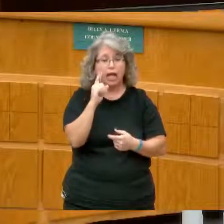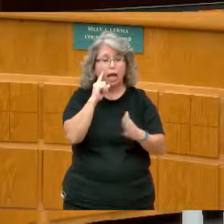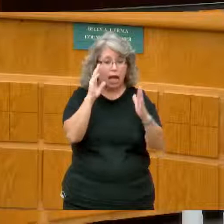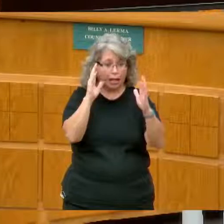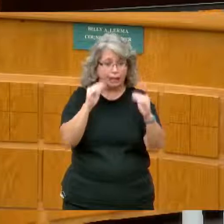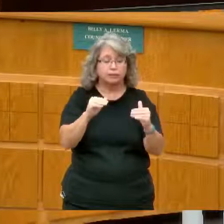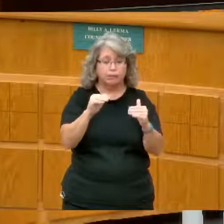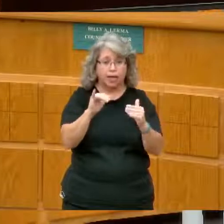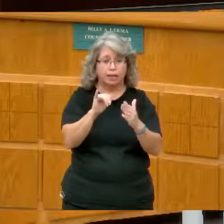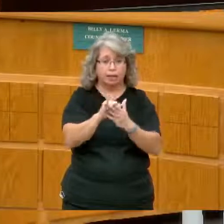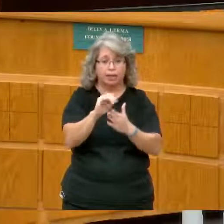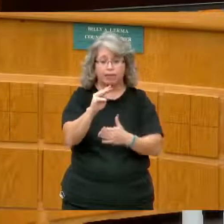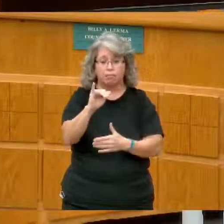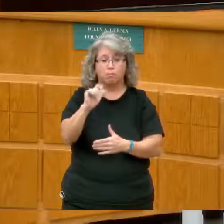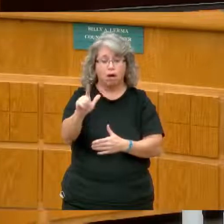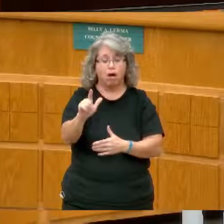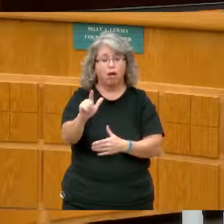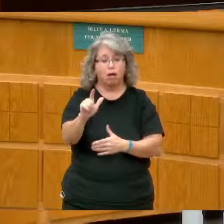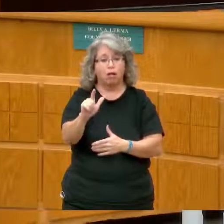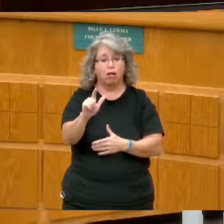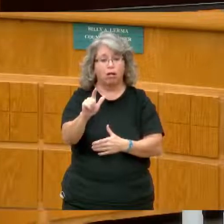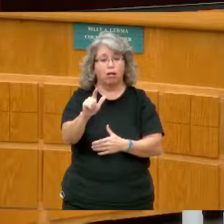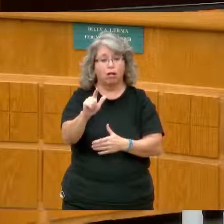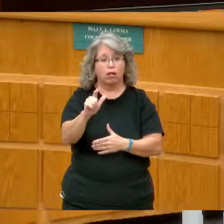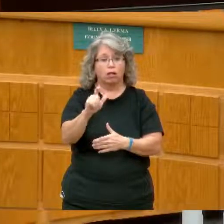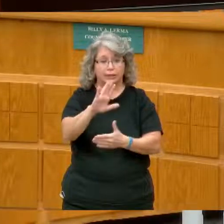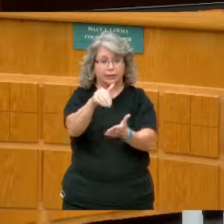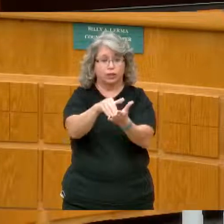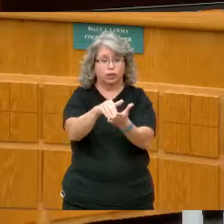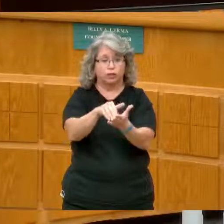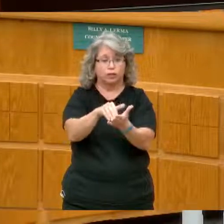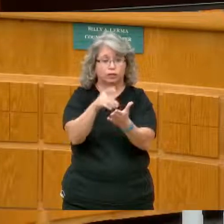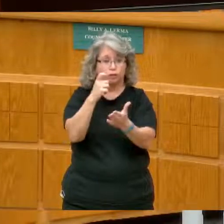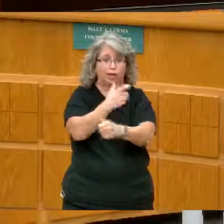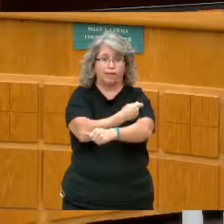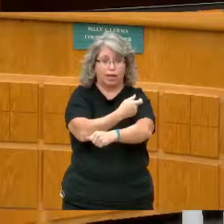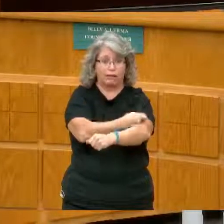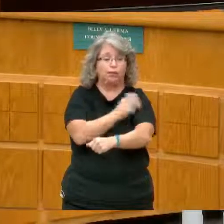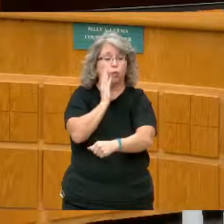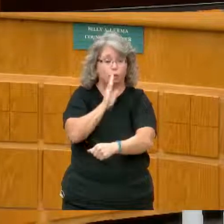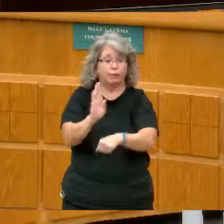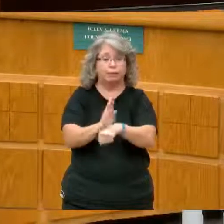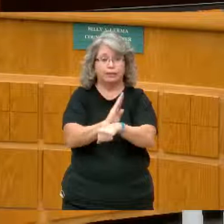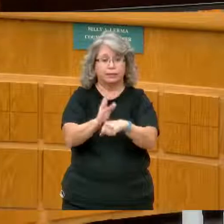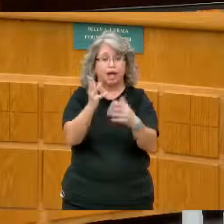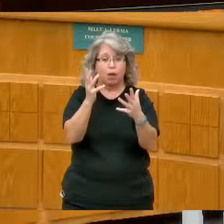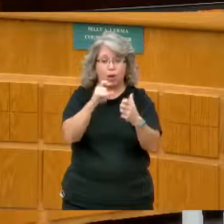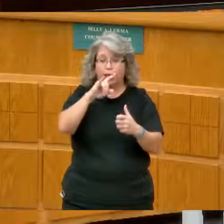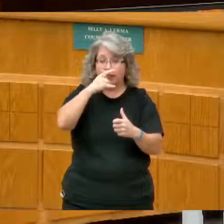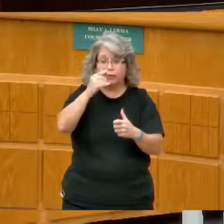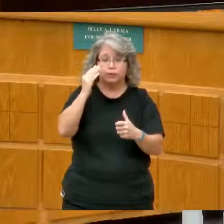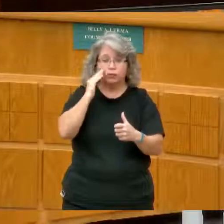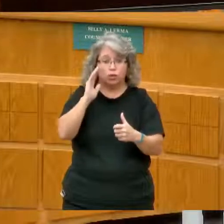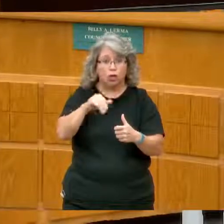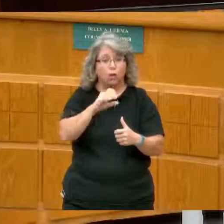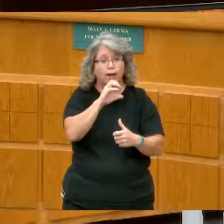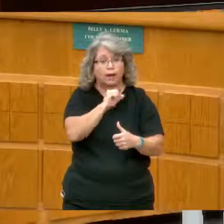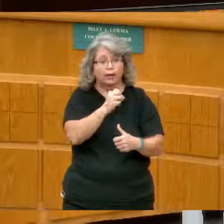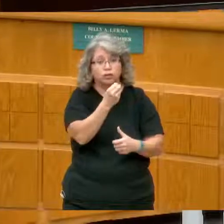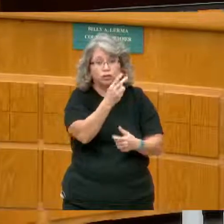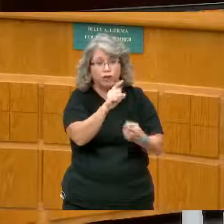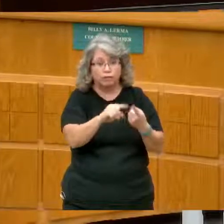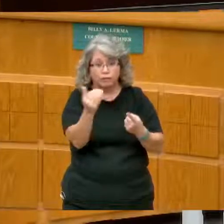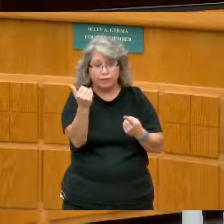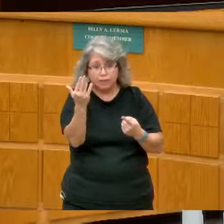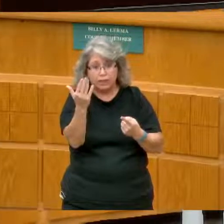want those kids in that age of 12 to 15 to know when it's their turn, hey, go to the